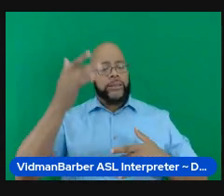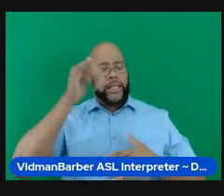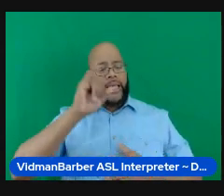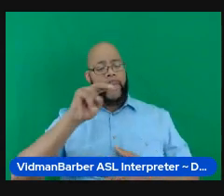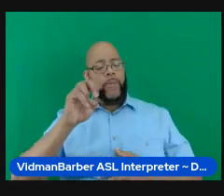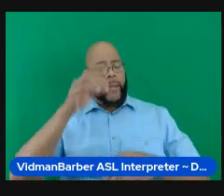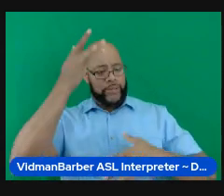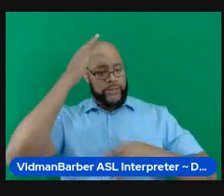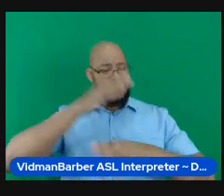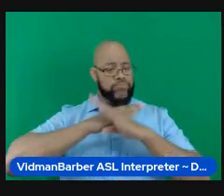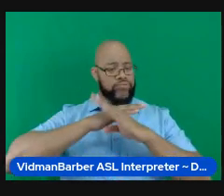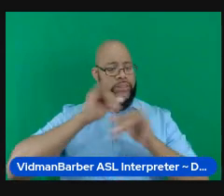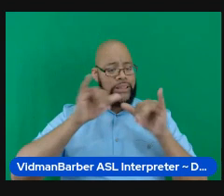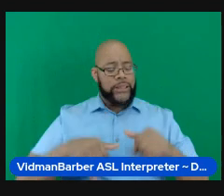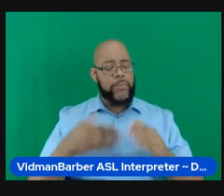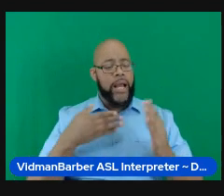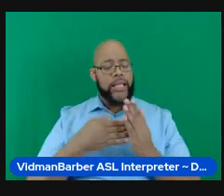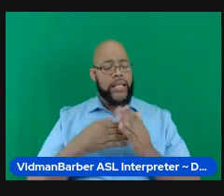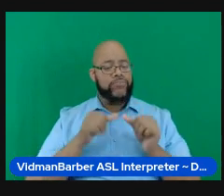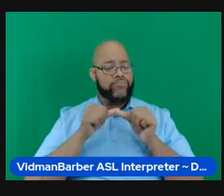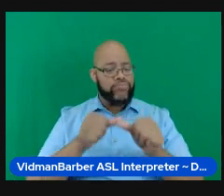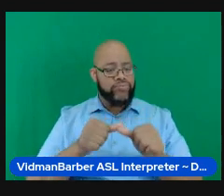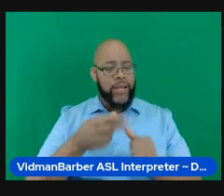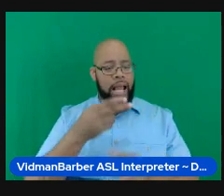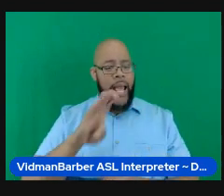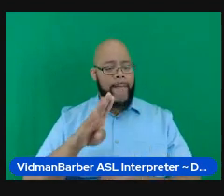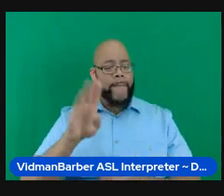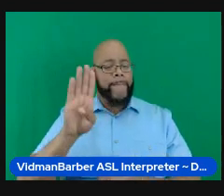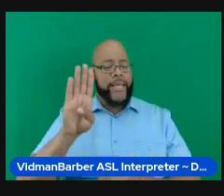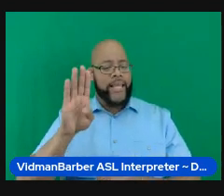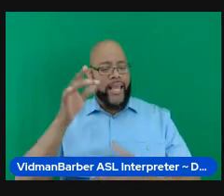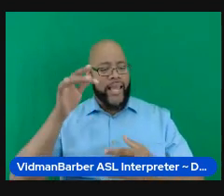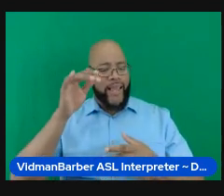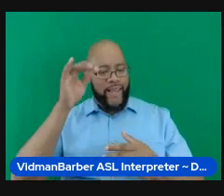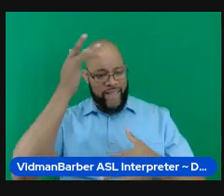protect itself against chronic hepatitis B infections.